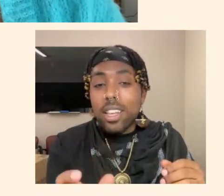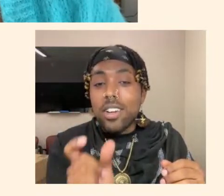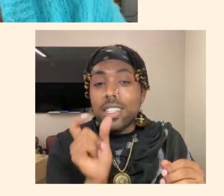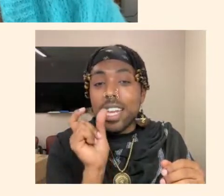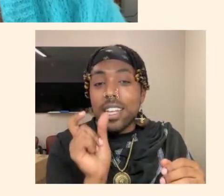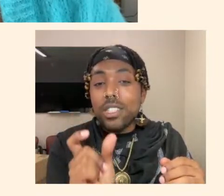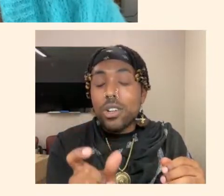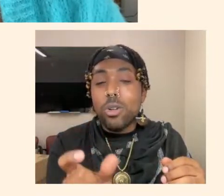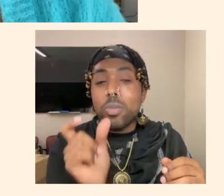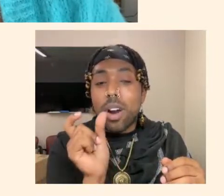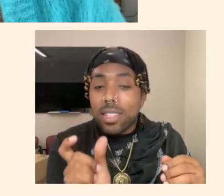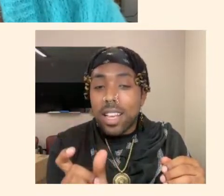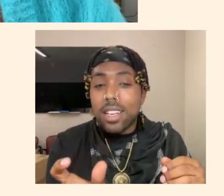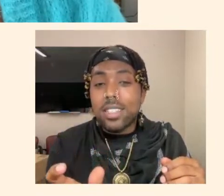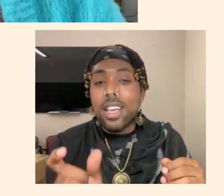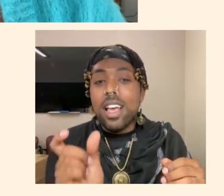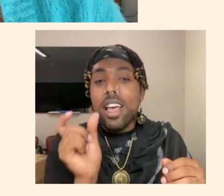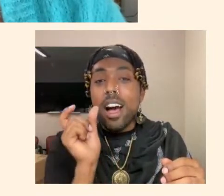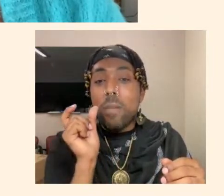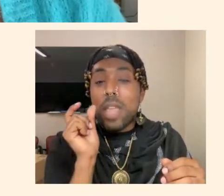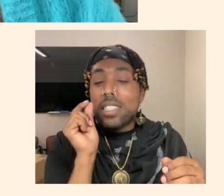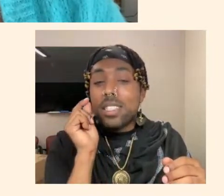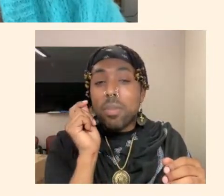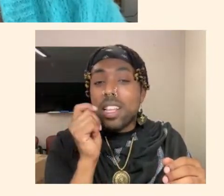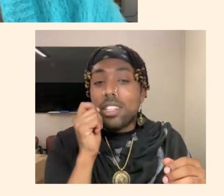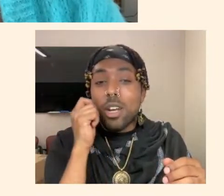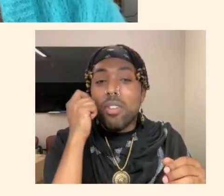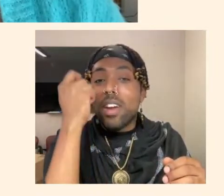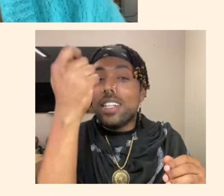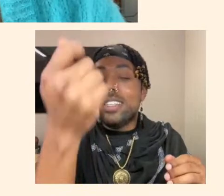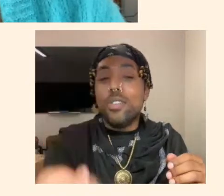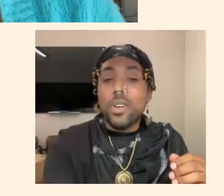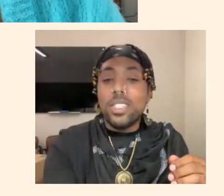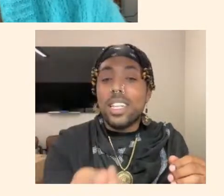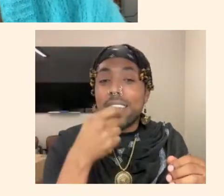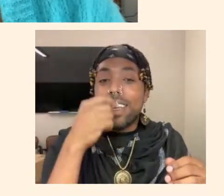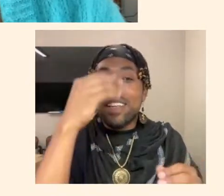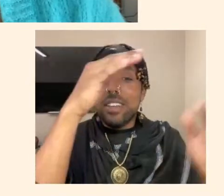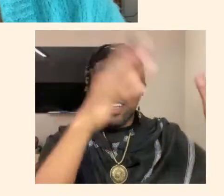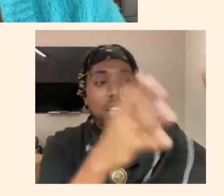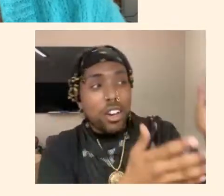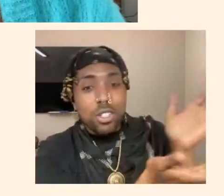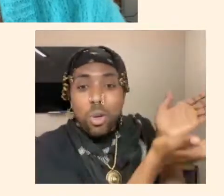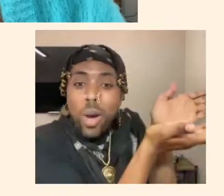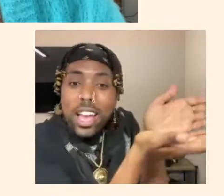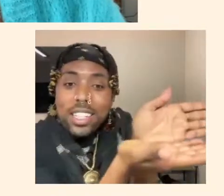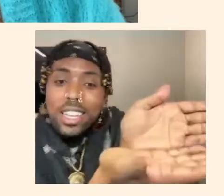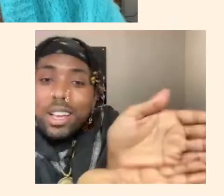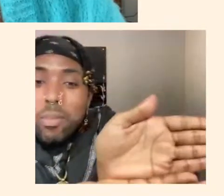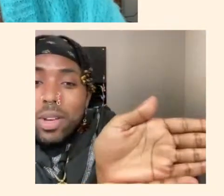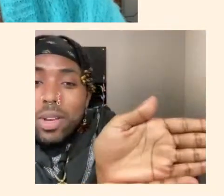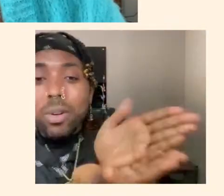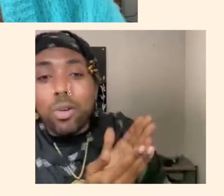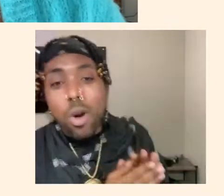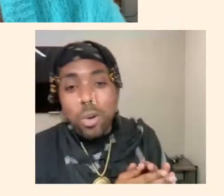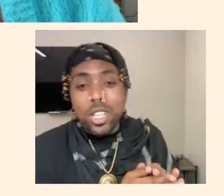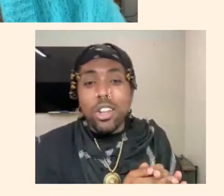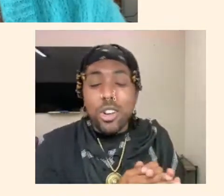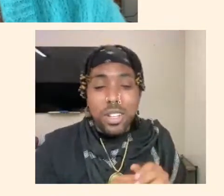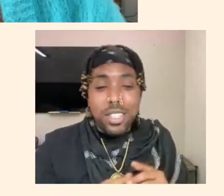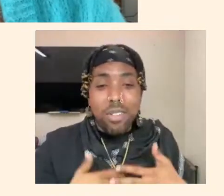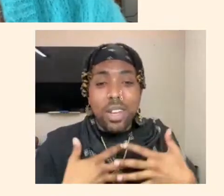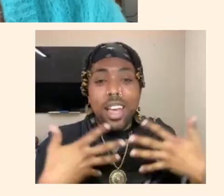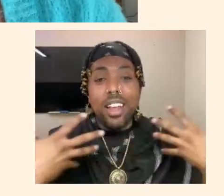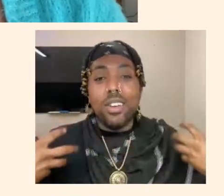part. There is an internal process. That's something that is going to be very difficult to here's the way to grow, to